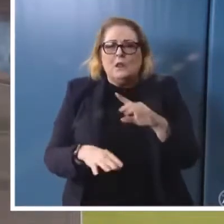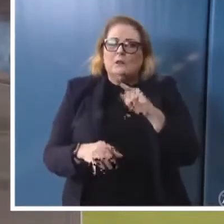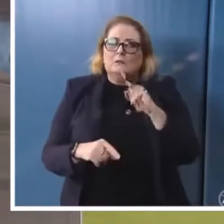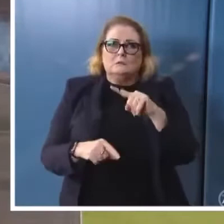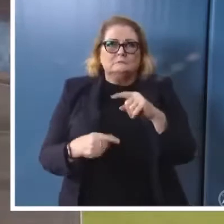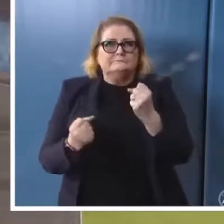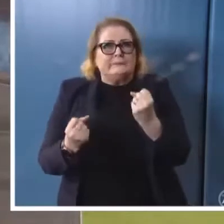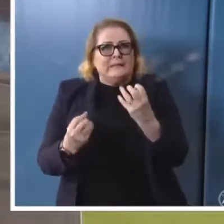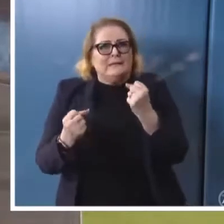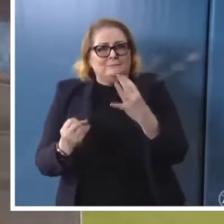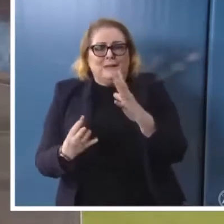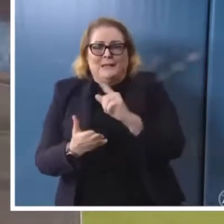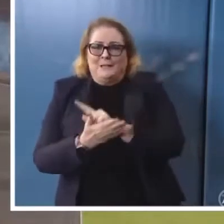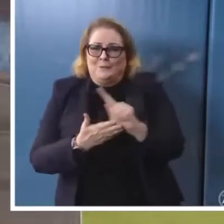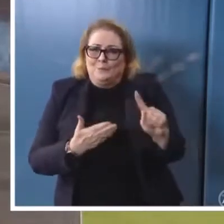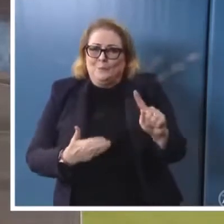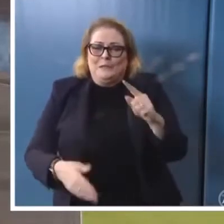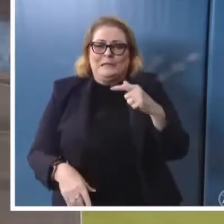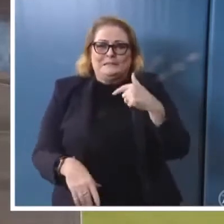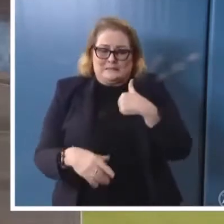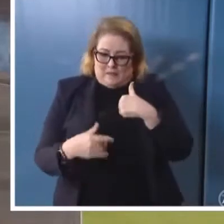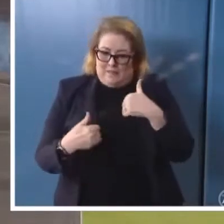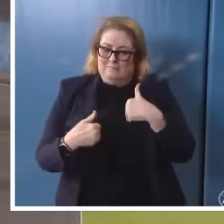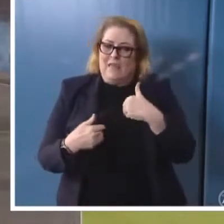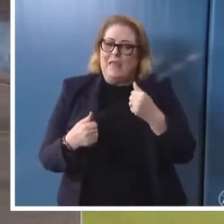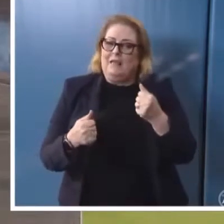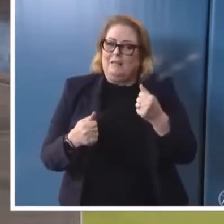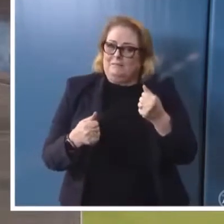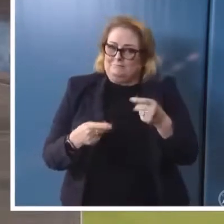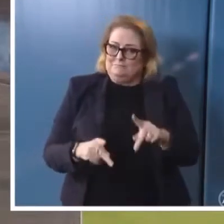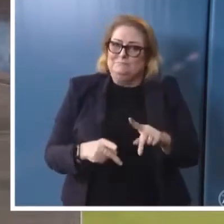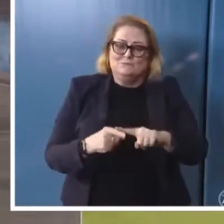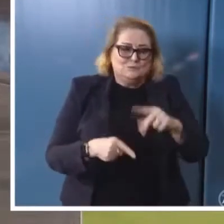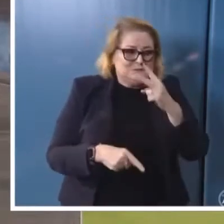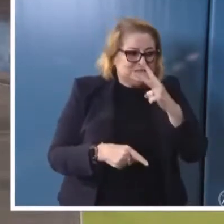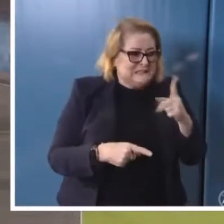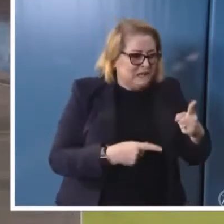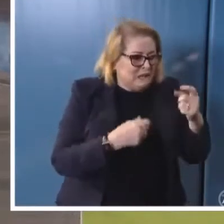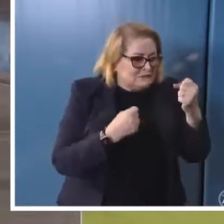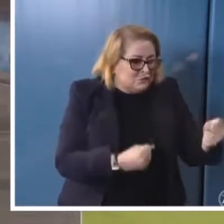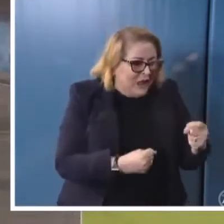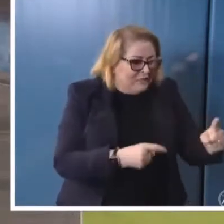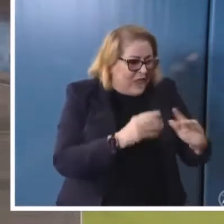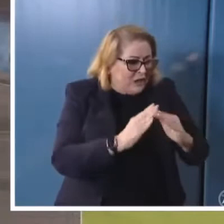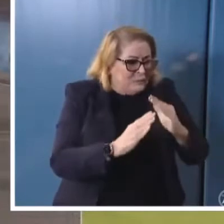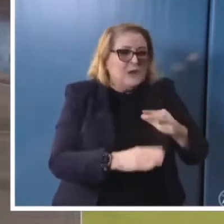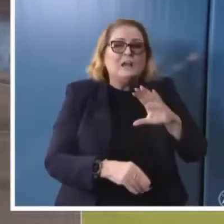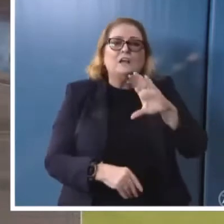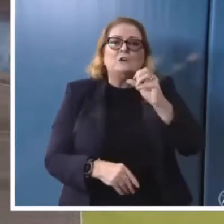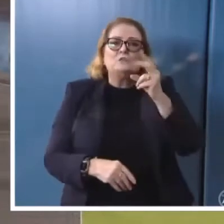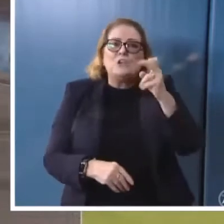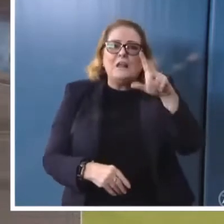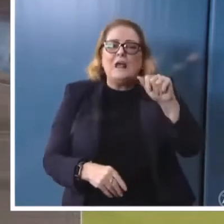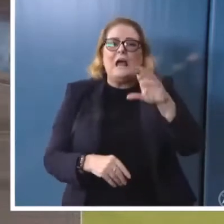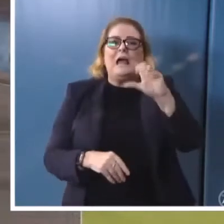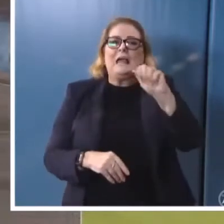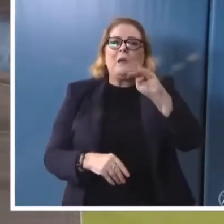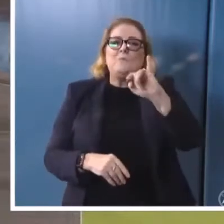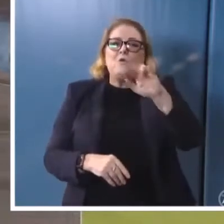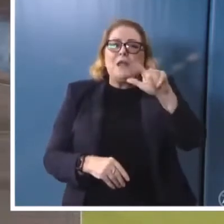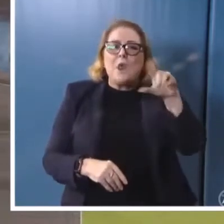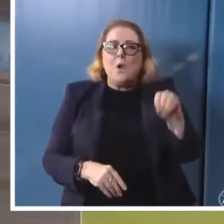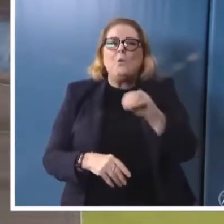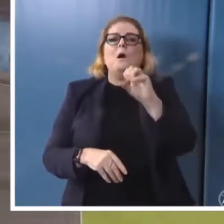across the state. I've had the chance to see firsthand the strength of communities banding together in Coachella, in Arvin, in Camarillo,